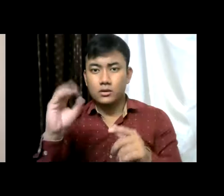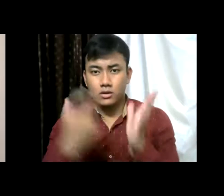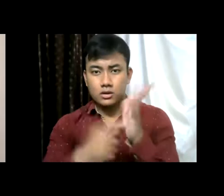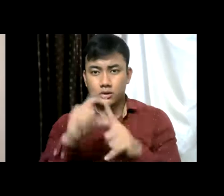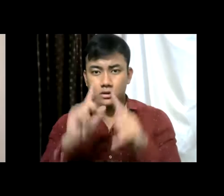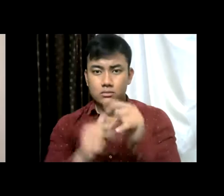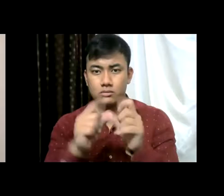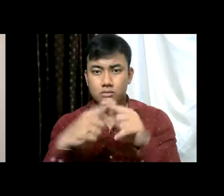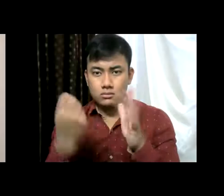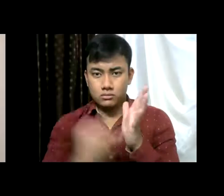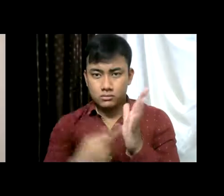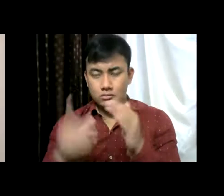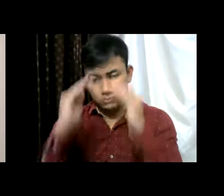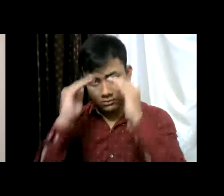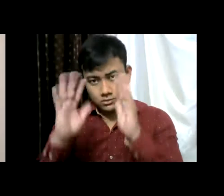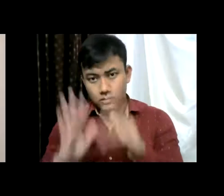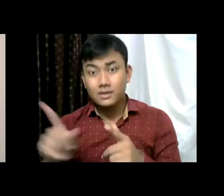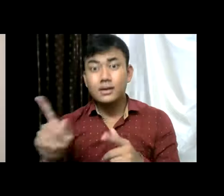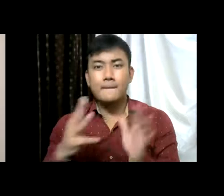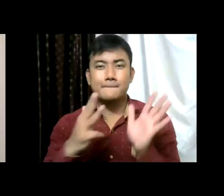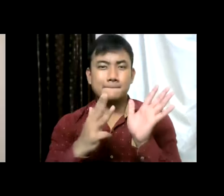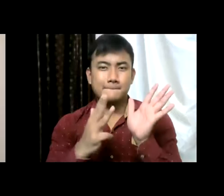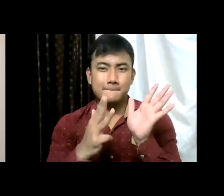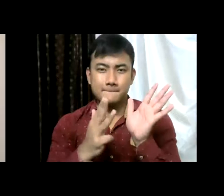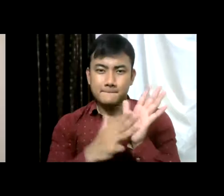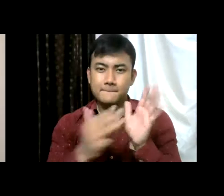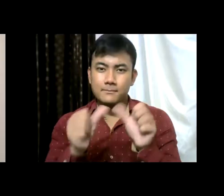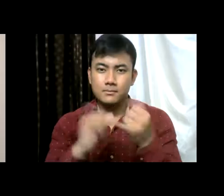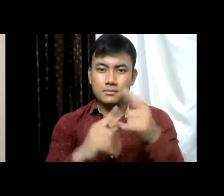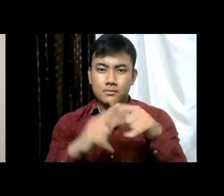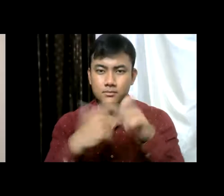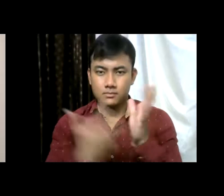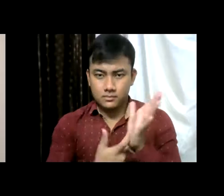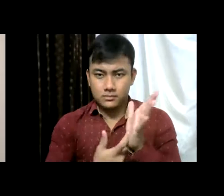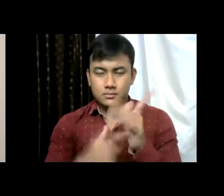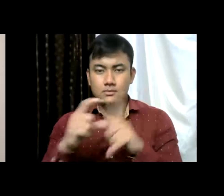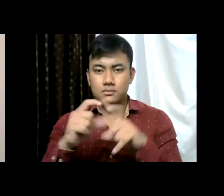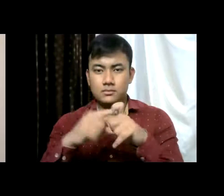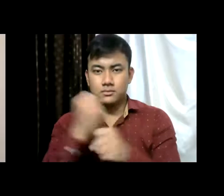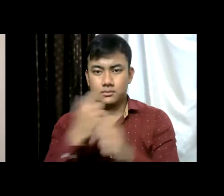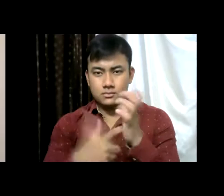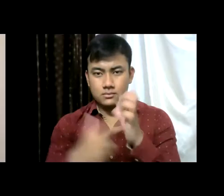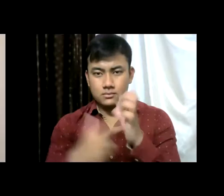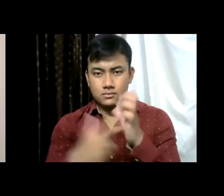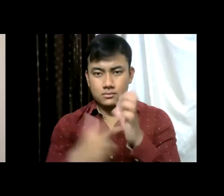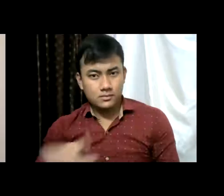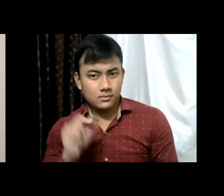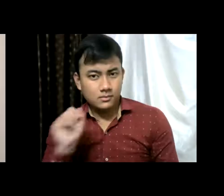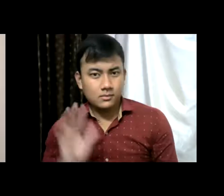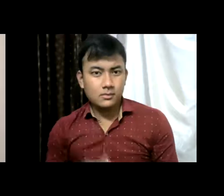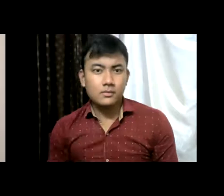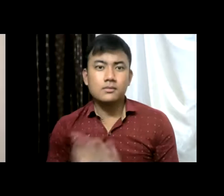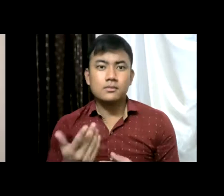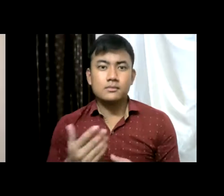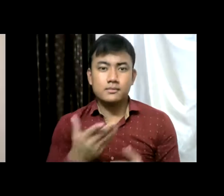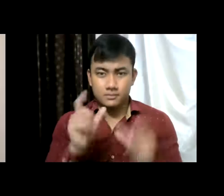and hold a master's degree in media and cultural studies from the Tata Institute of Social Sciences in Mumbai. I would like to thank all